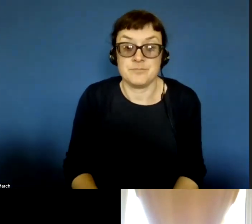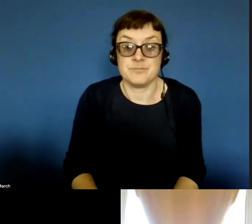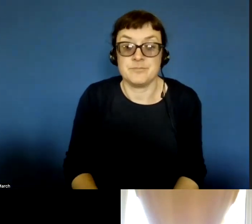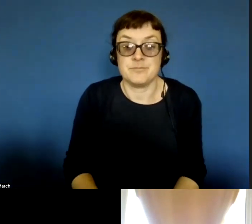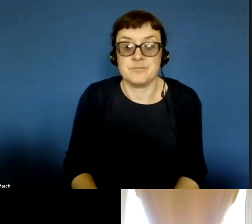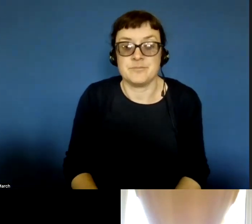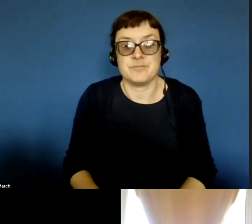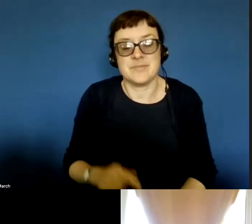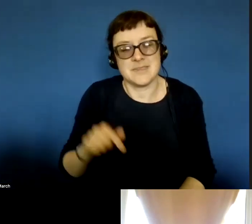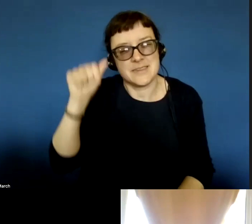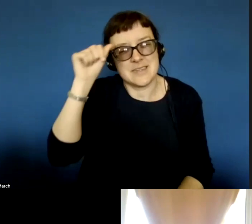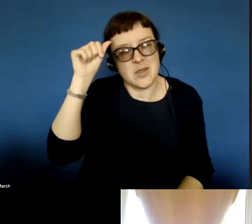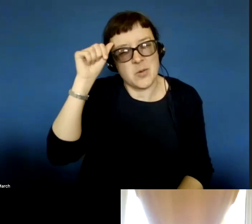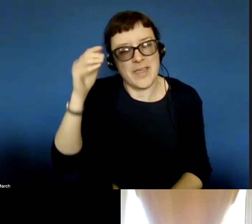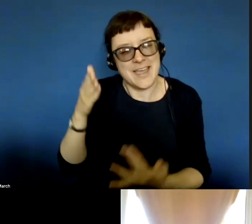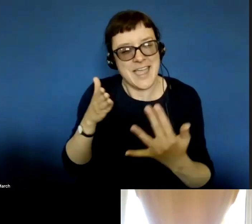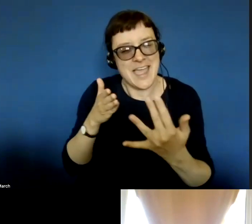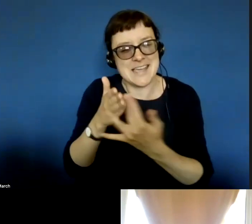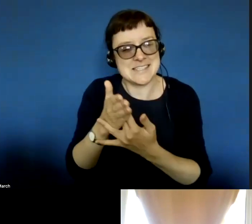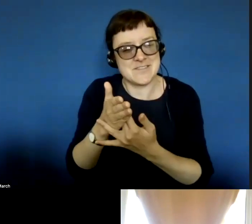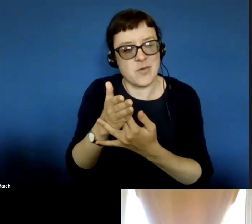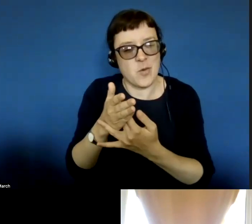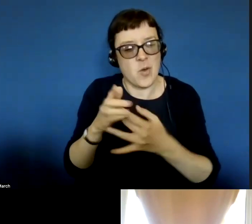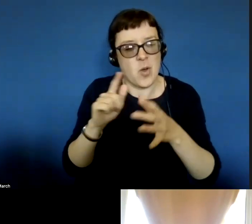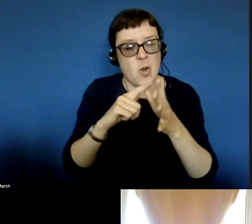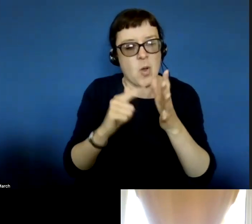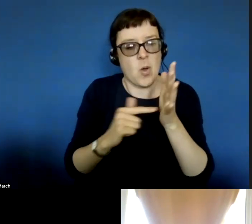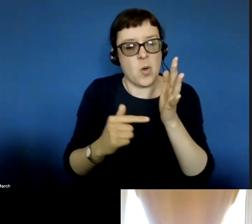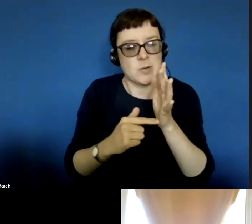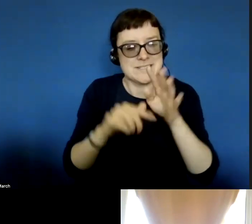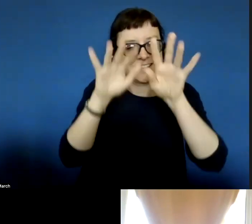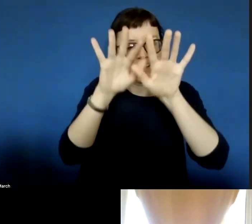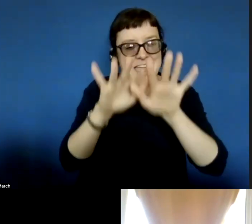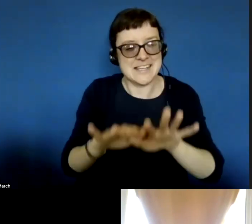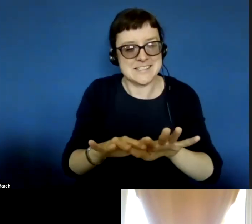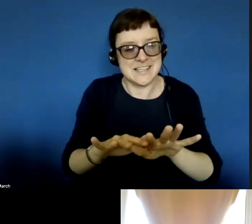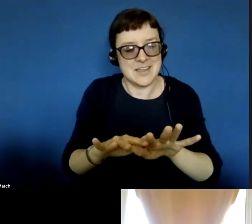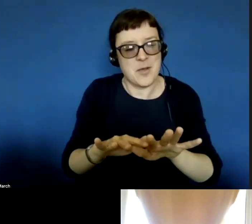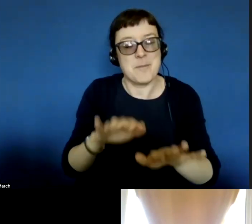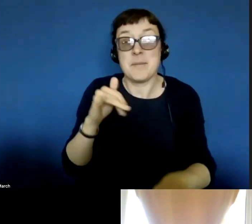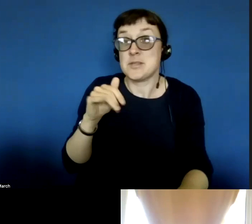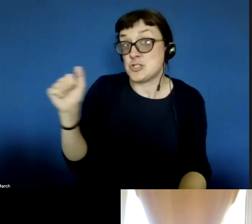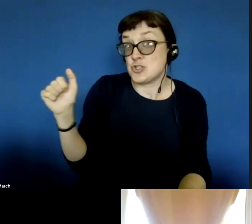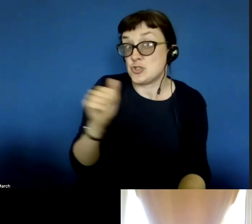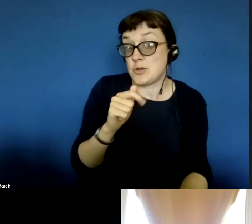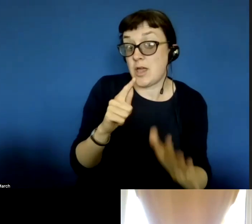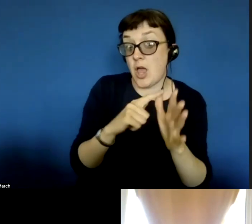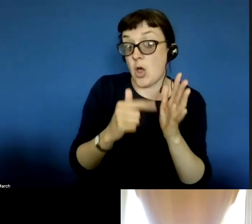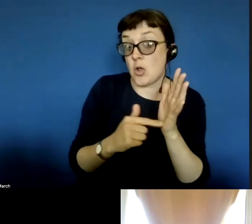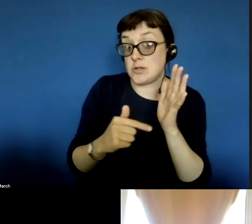how for accessibility there are alt texts. Maybe in terms of these artworks, there should be